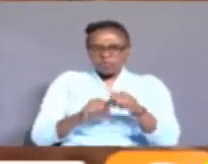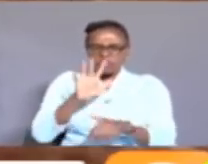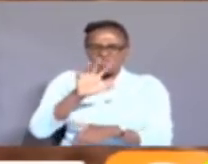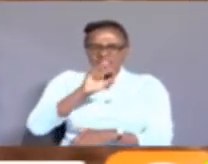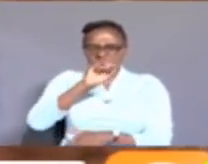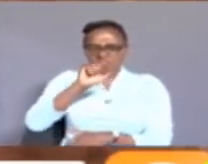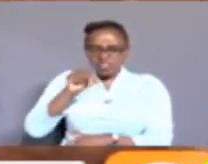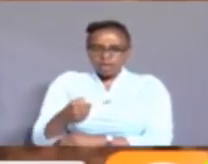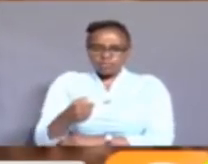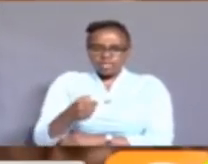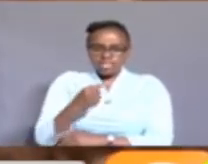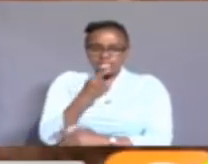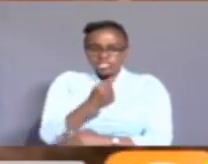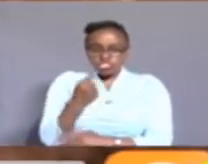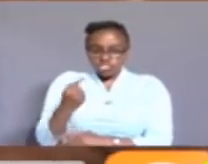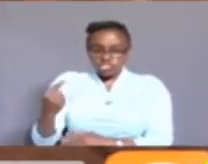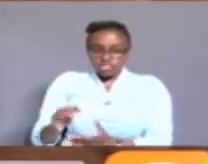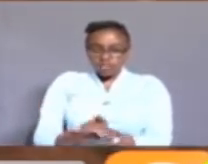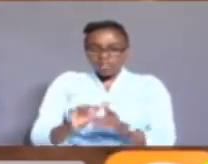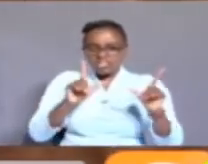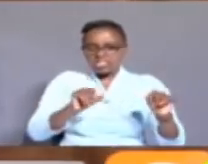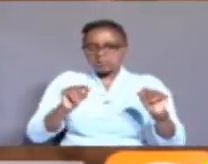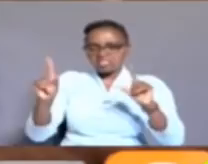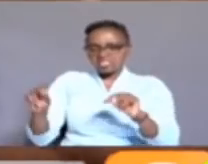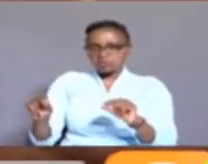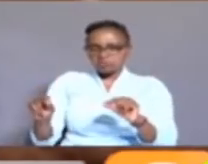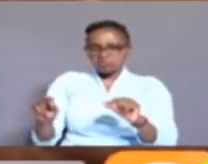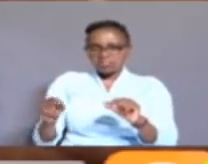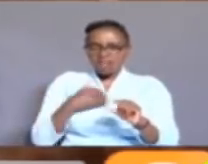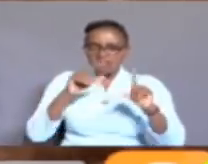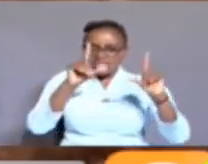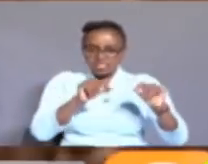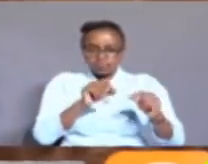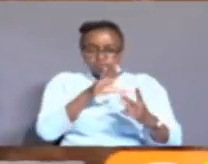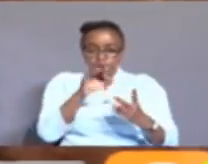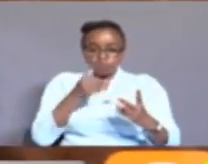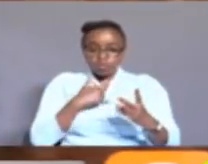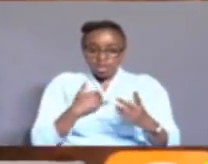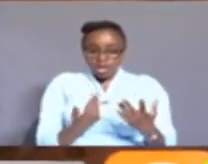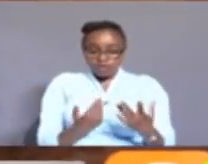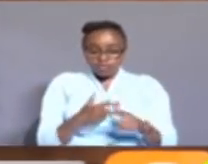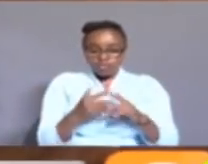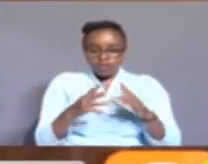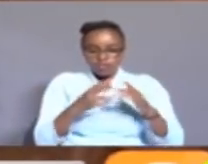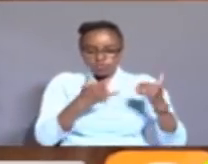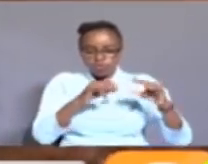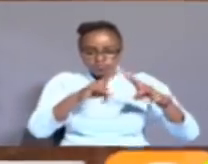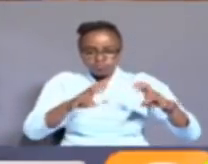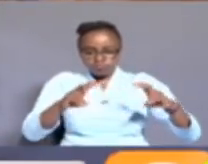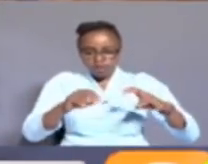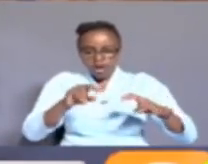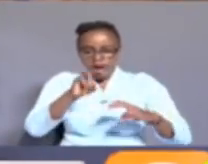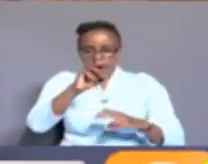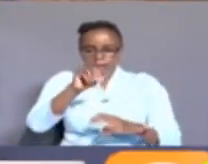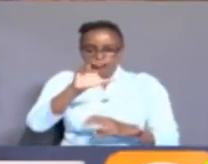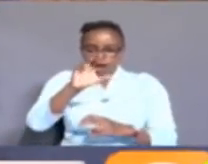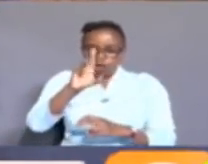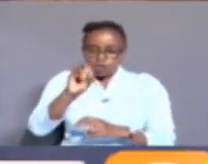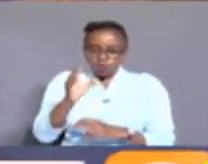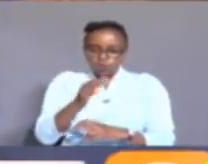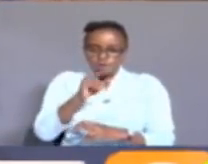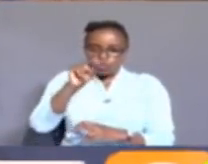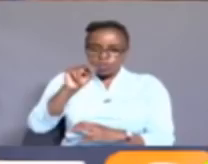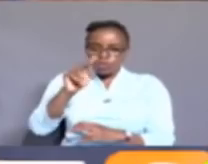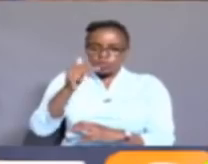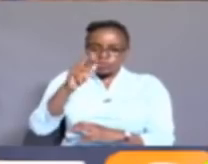shillings per sample. They are cheaper. There's a cheaper option of screening for macronutrients that would cost